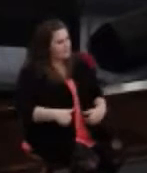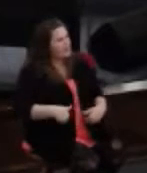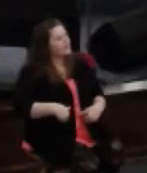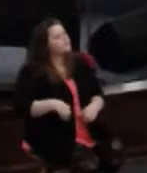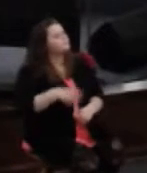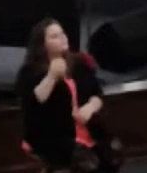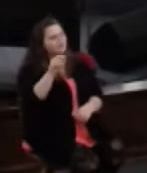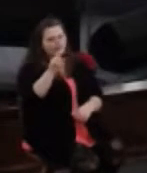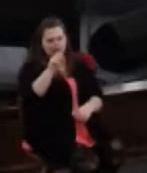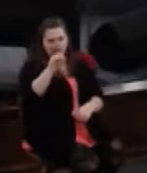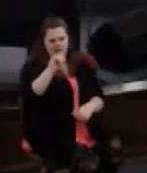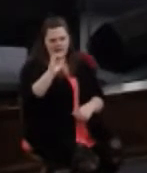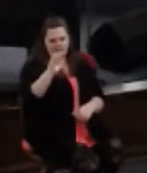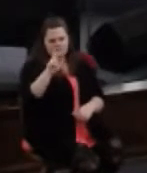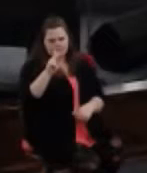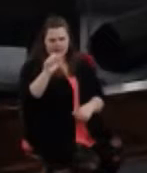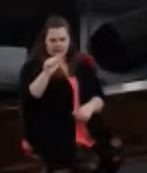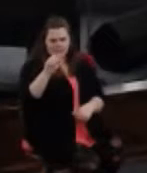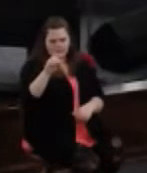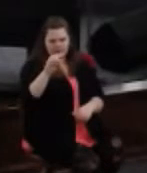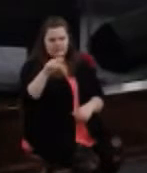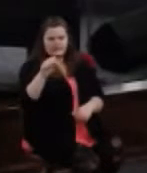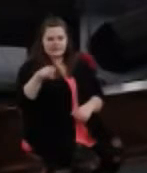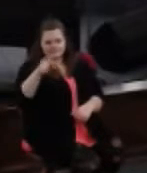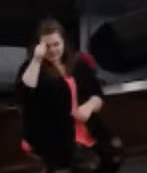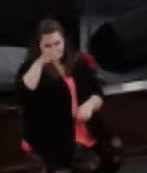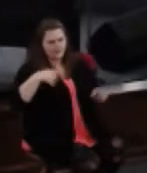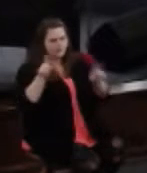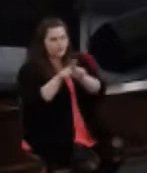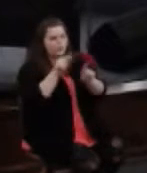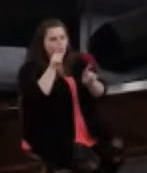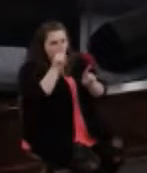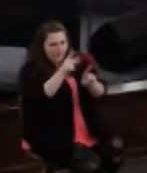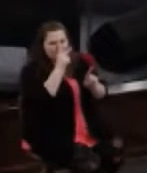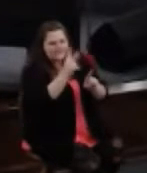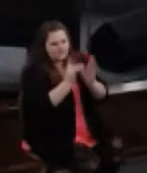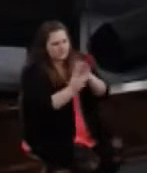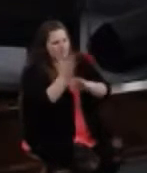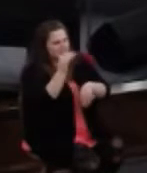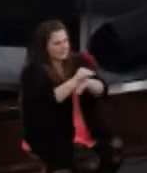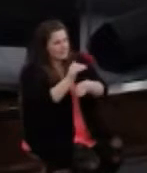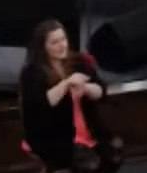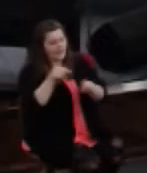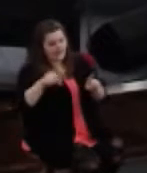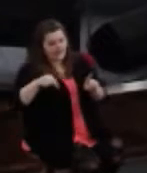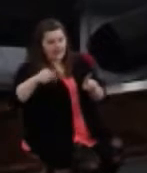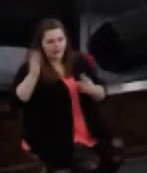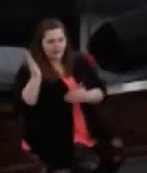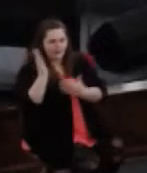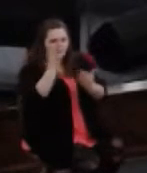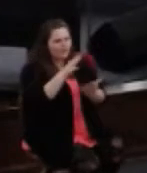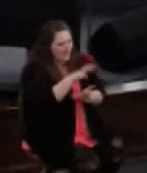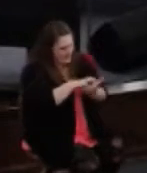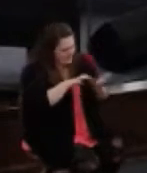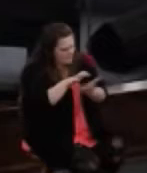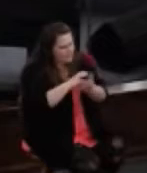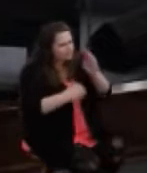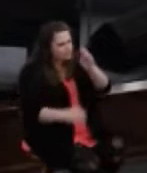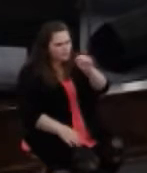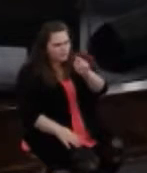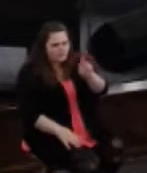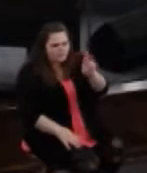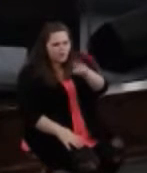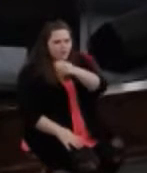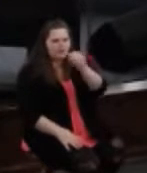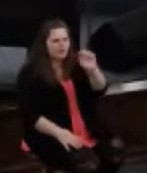by Nicodemus, the man who earlier had visited Jesus at night. Nicodemus brought a mixture of myrrh